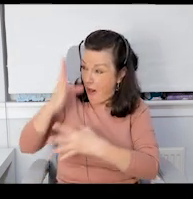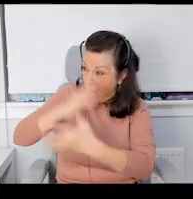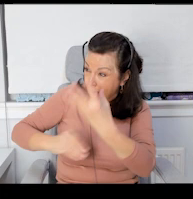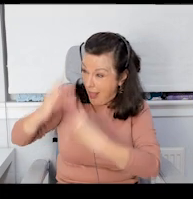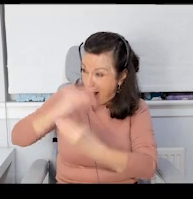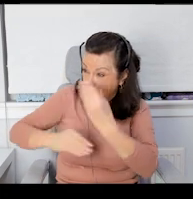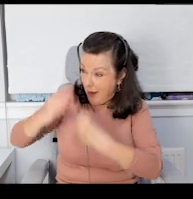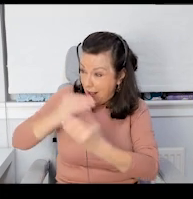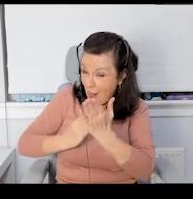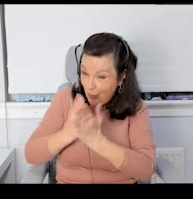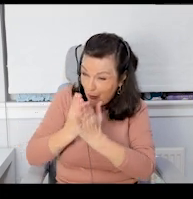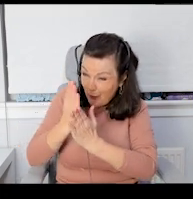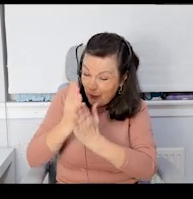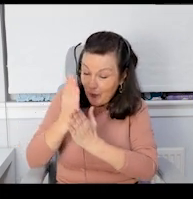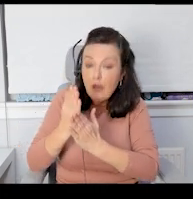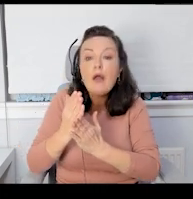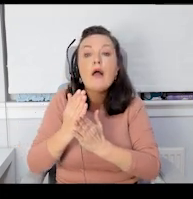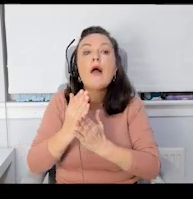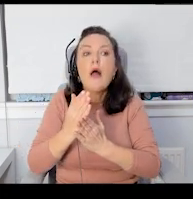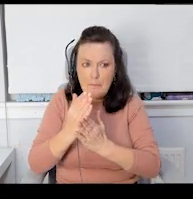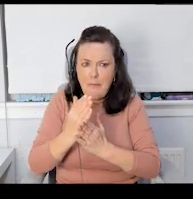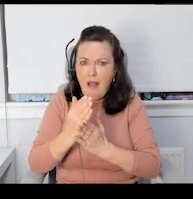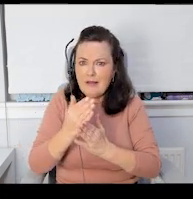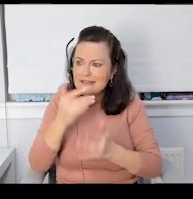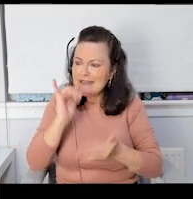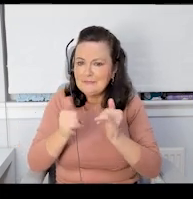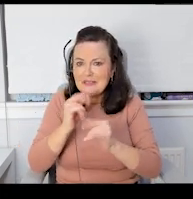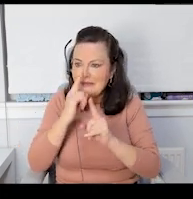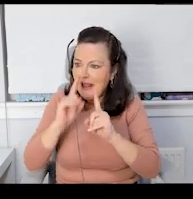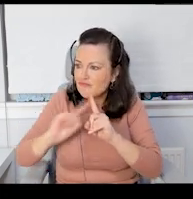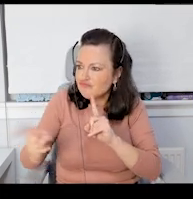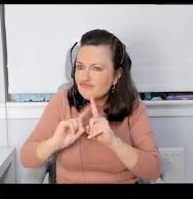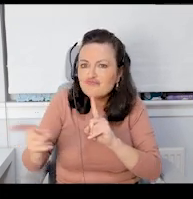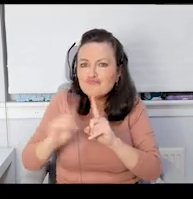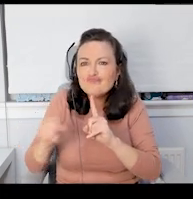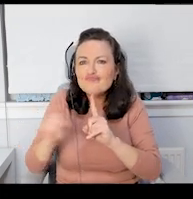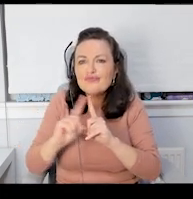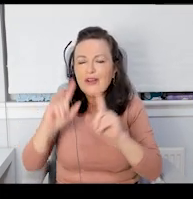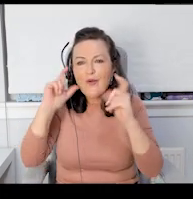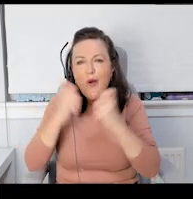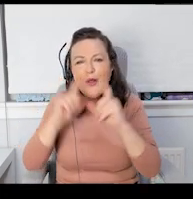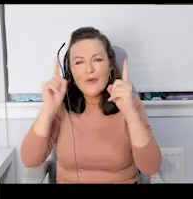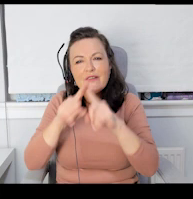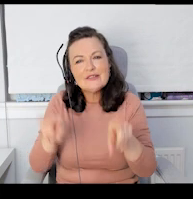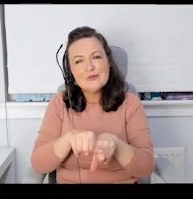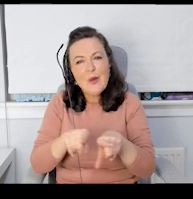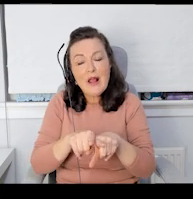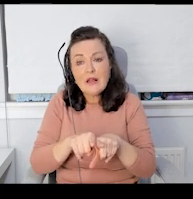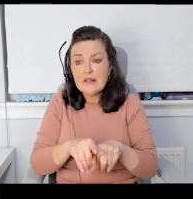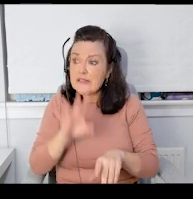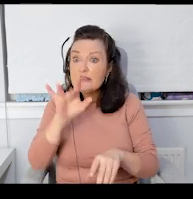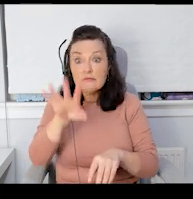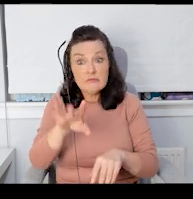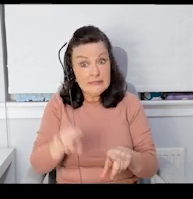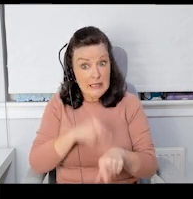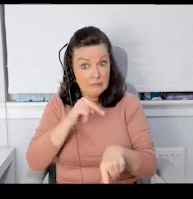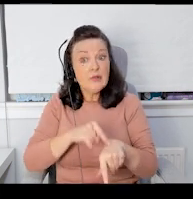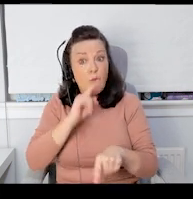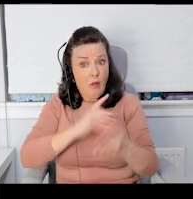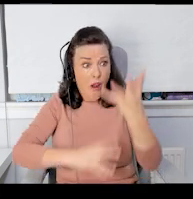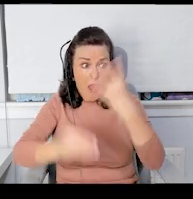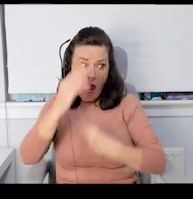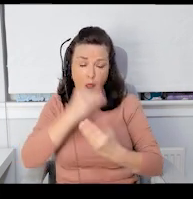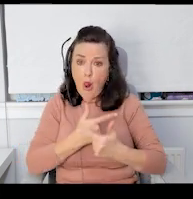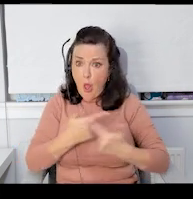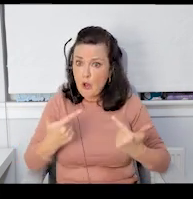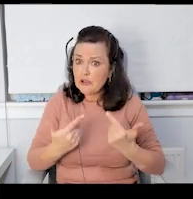apprentices on modern and graduate apprenticeships will also develop meta skills which are sought by employers. There are